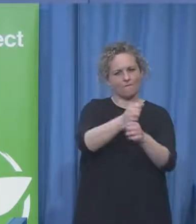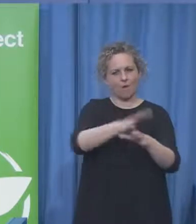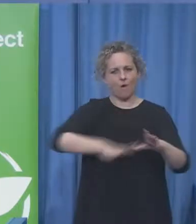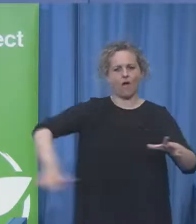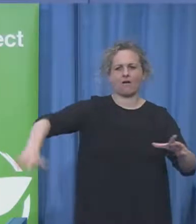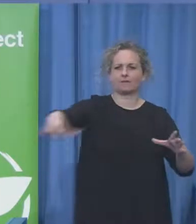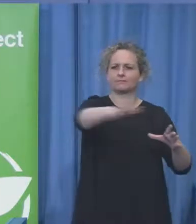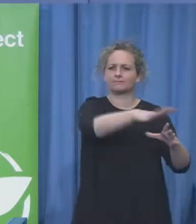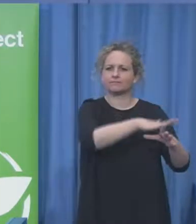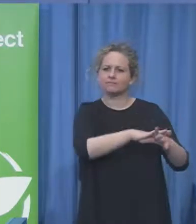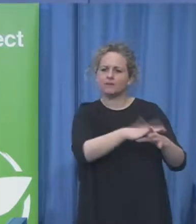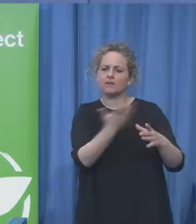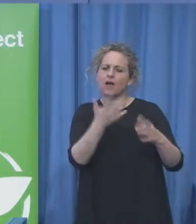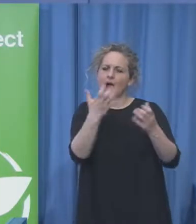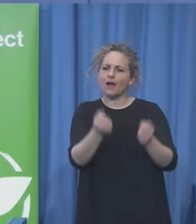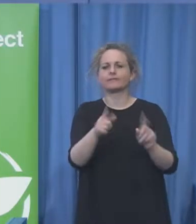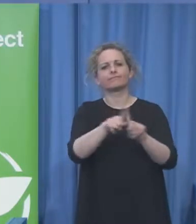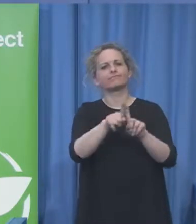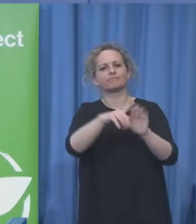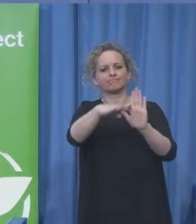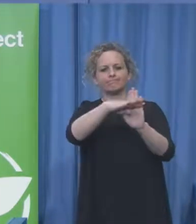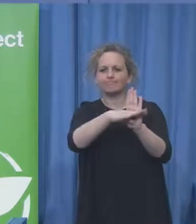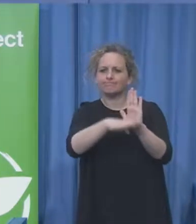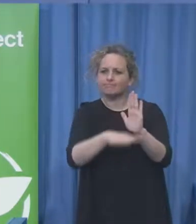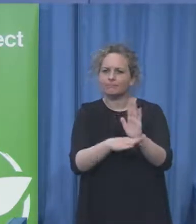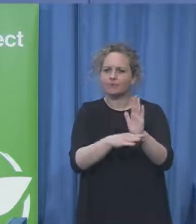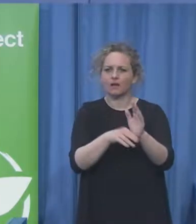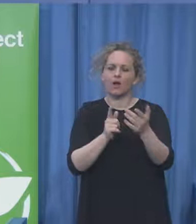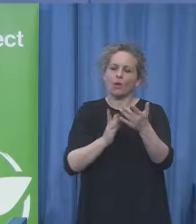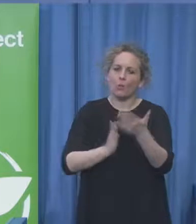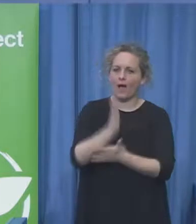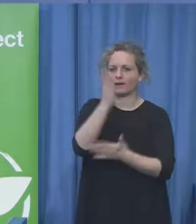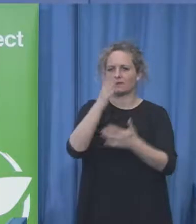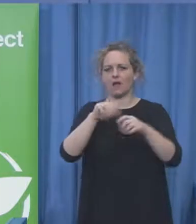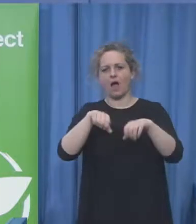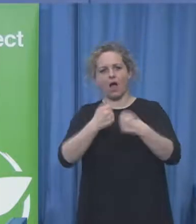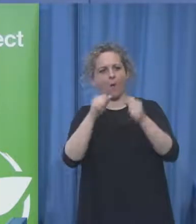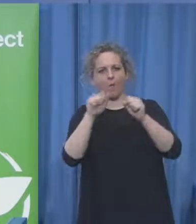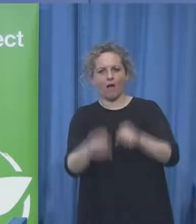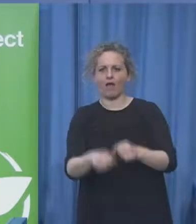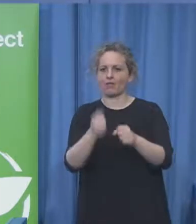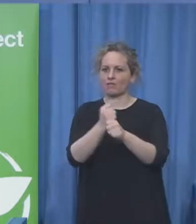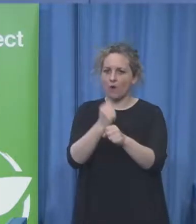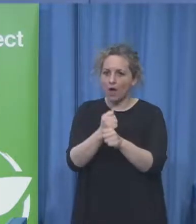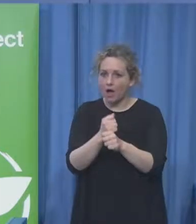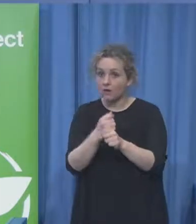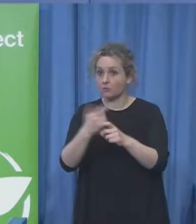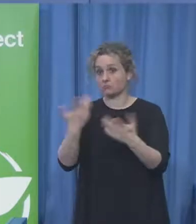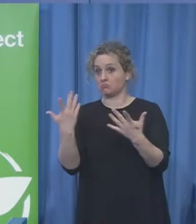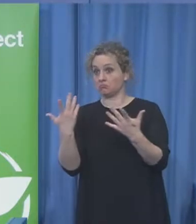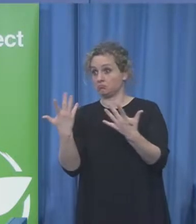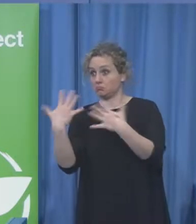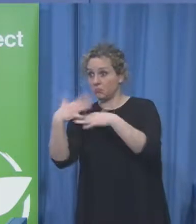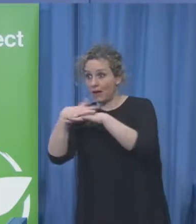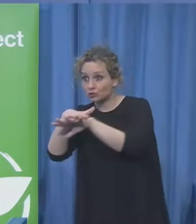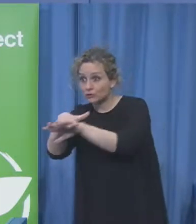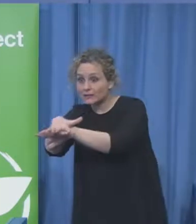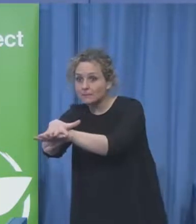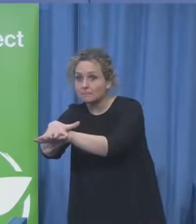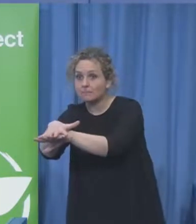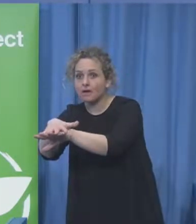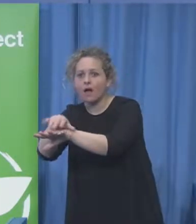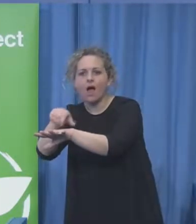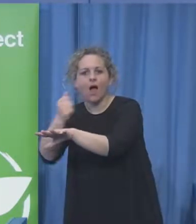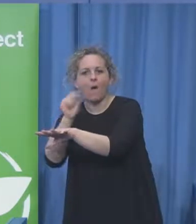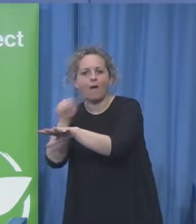with the necessity to implement accountability mechanisms. Mainstreaming of the rights of persons with disabilities in the whole employment